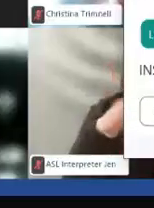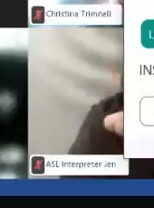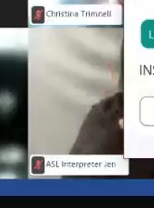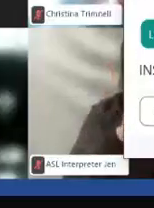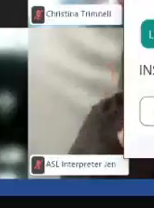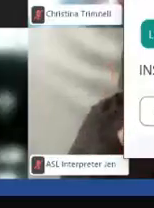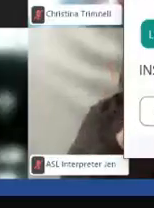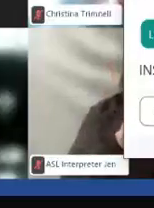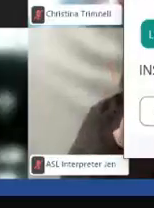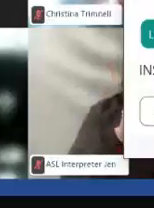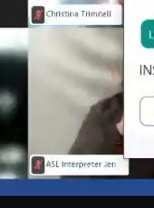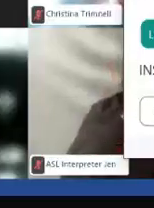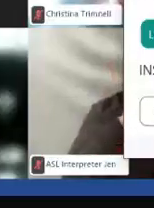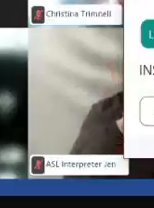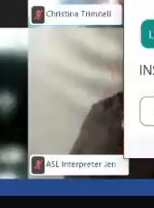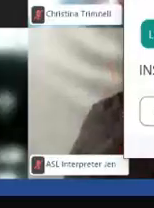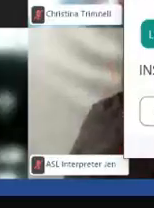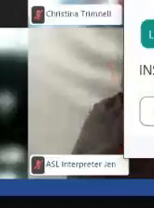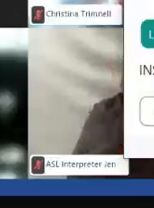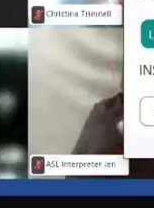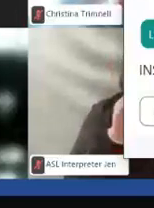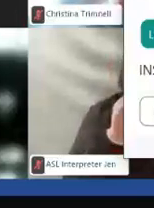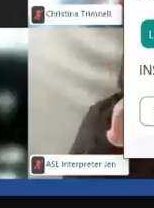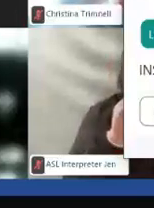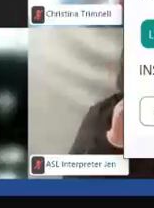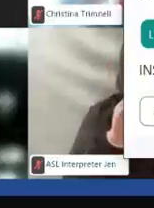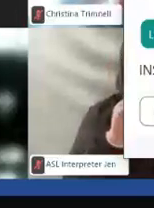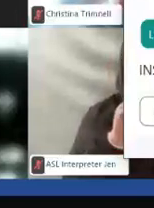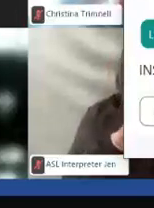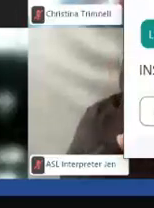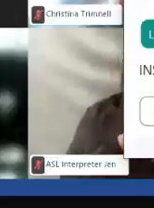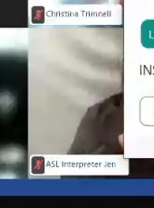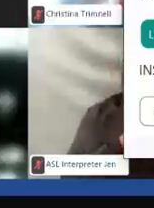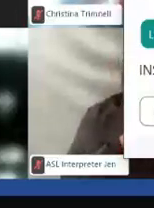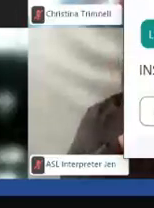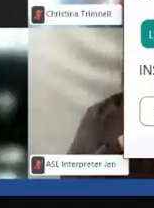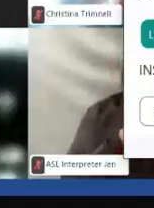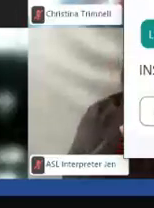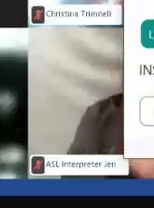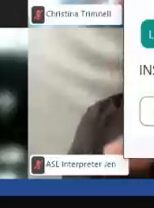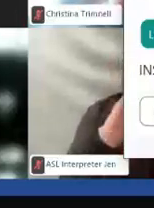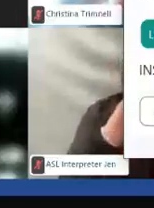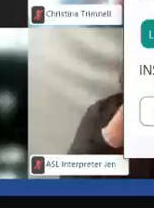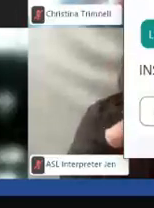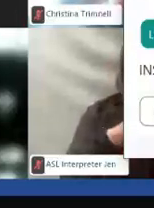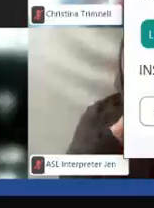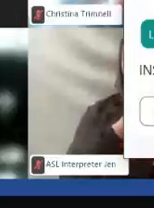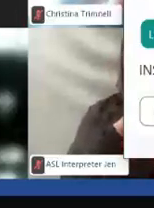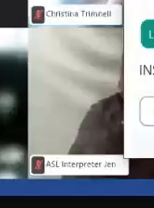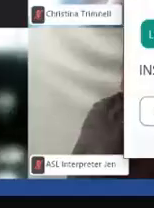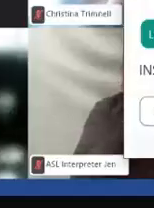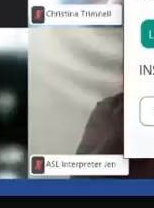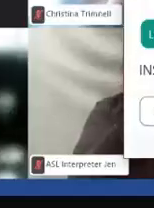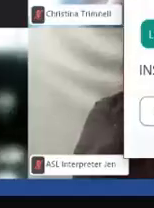come through. I won't read the bios for the folks here specifically. But everybody from Katrina Kelly has